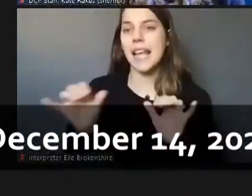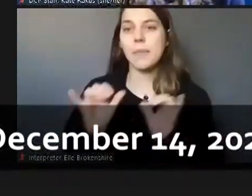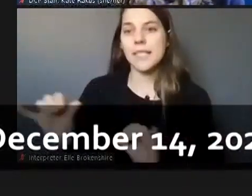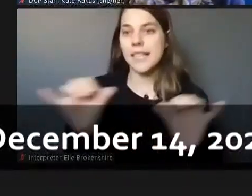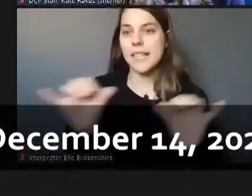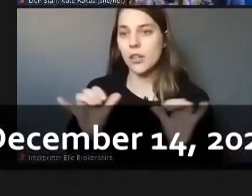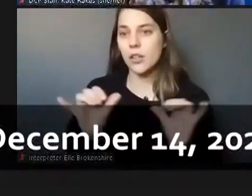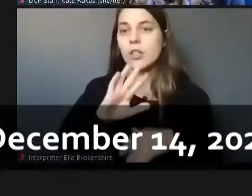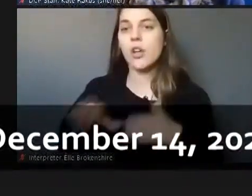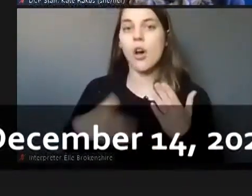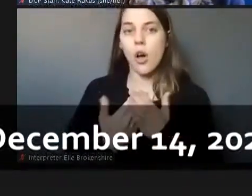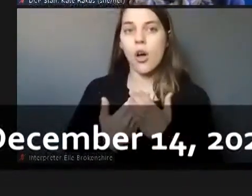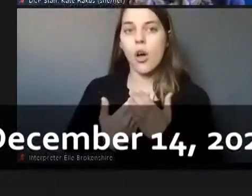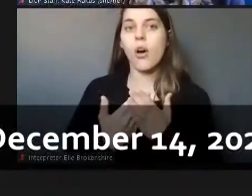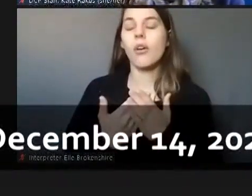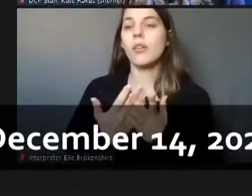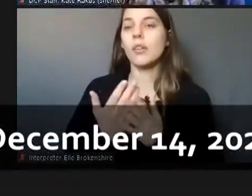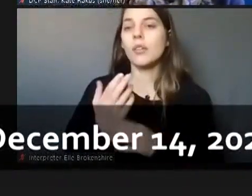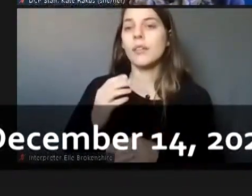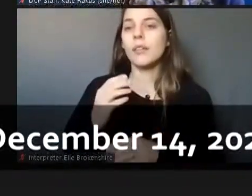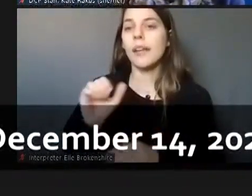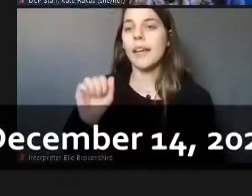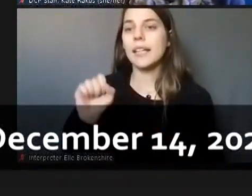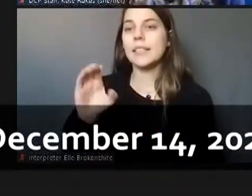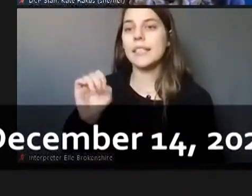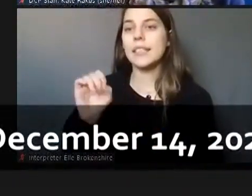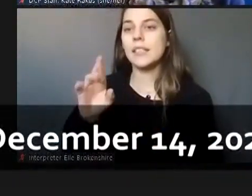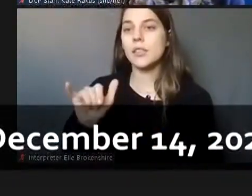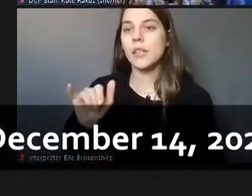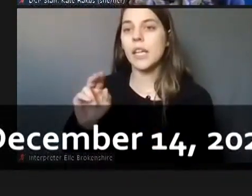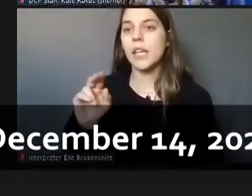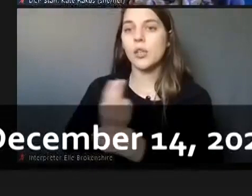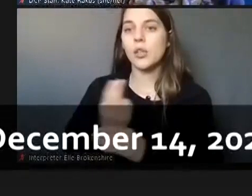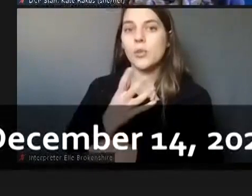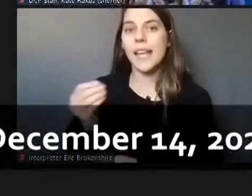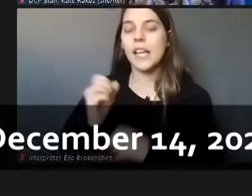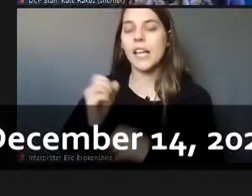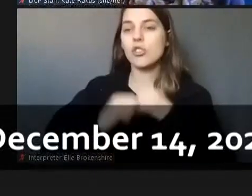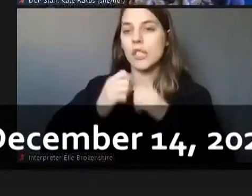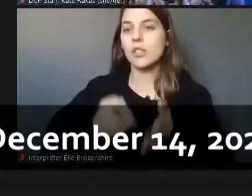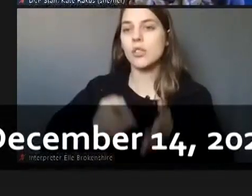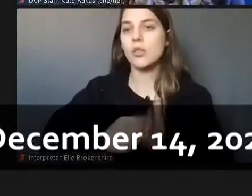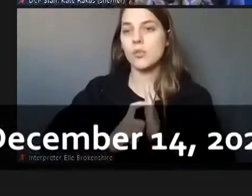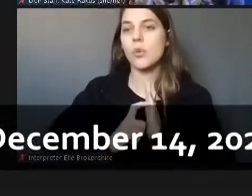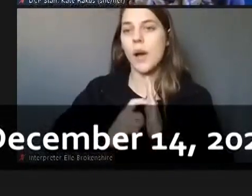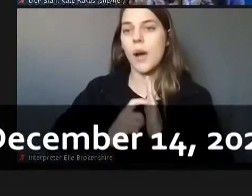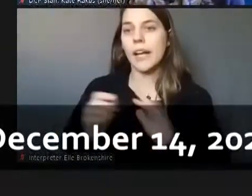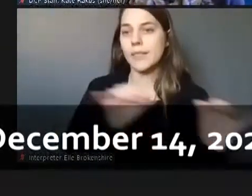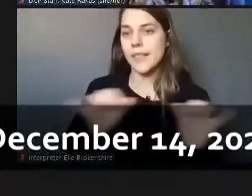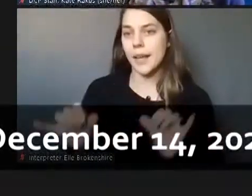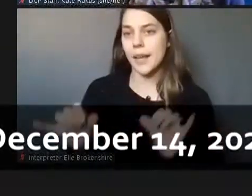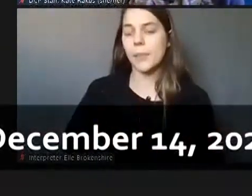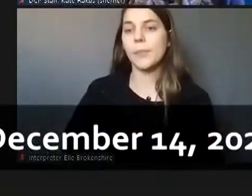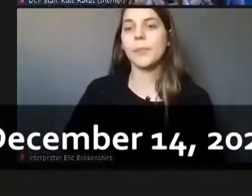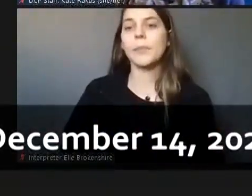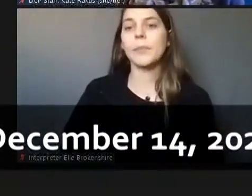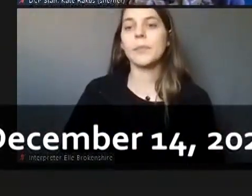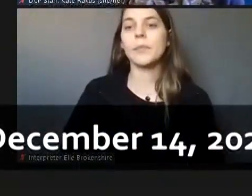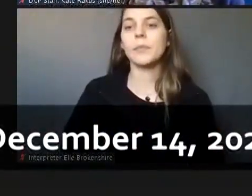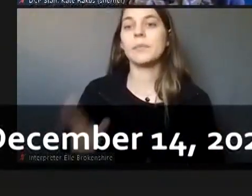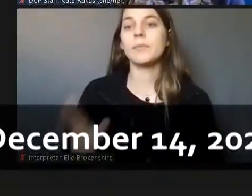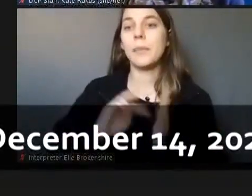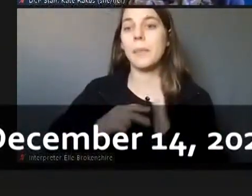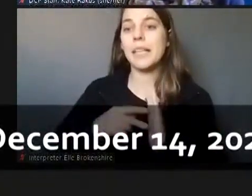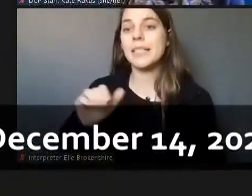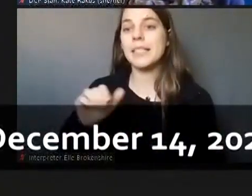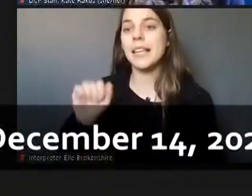and structures are required to use, which is that accessory structures